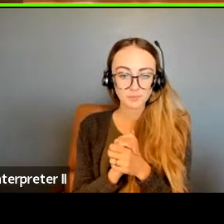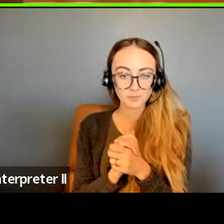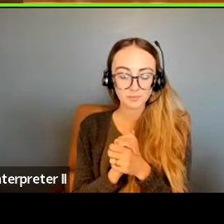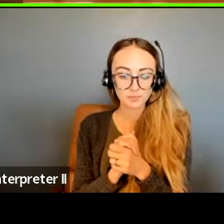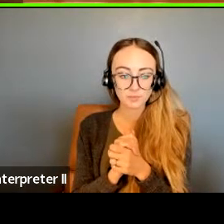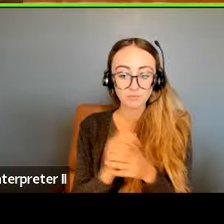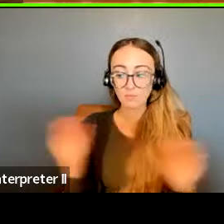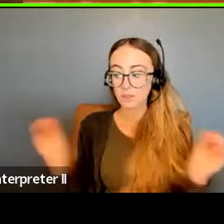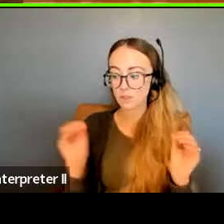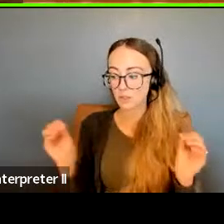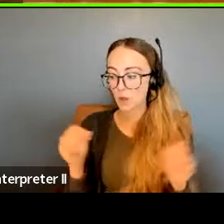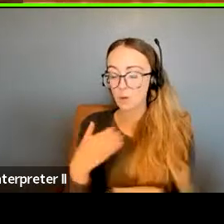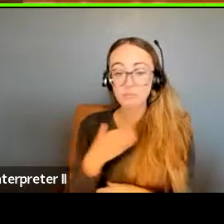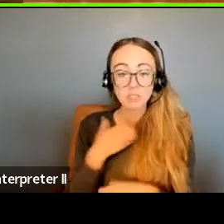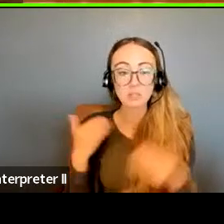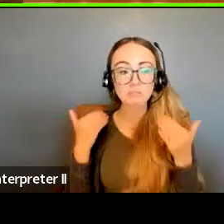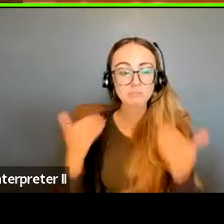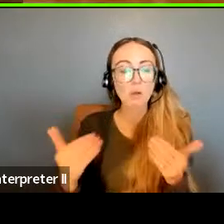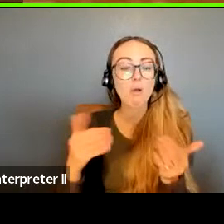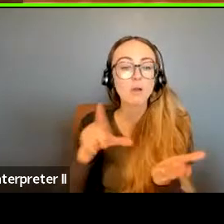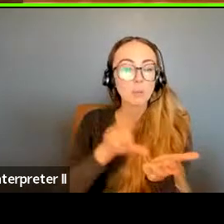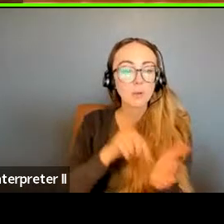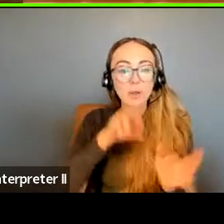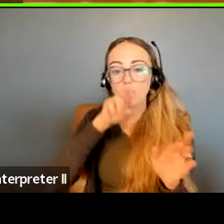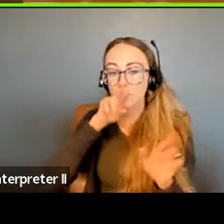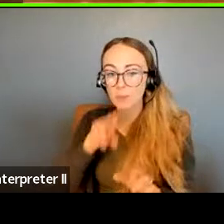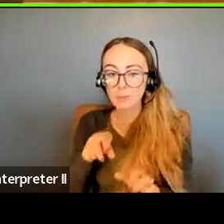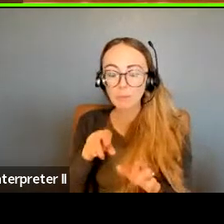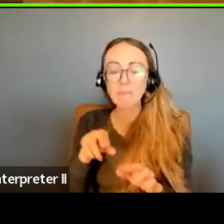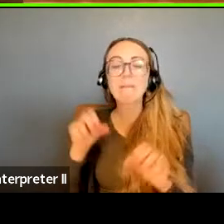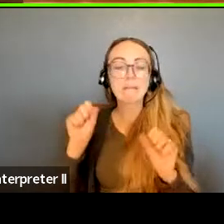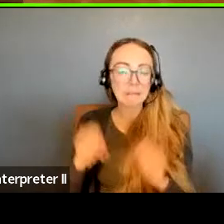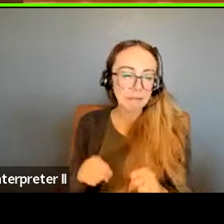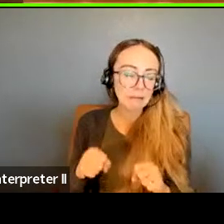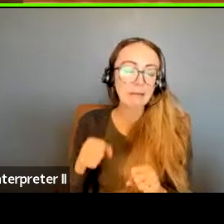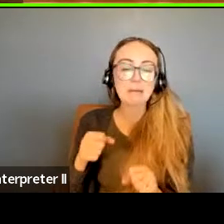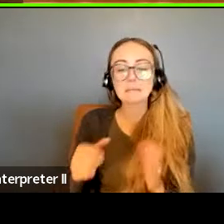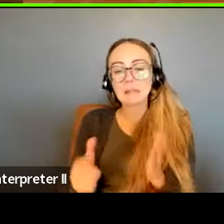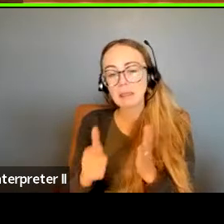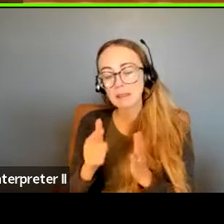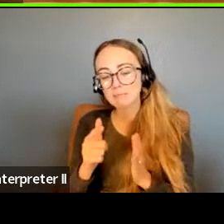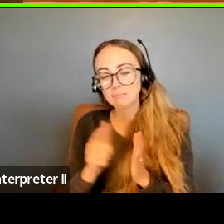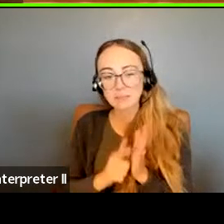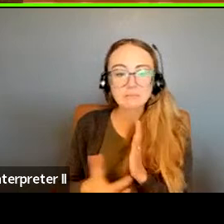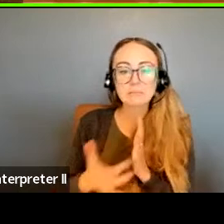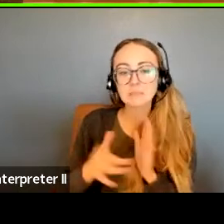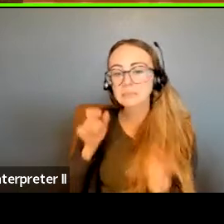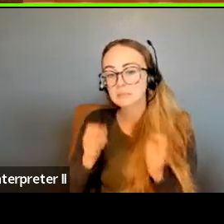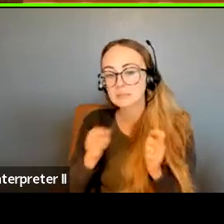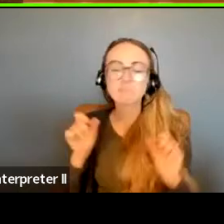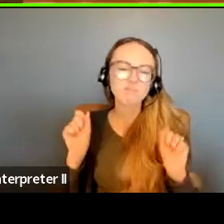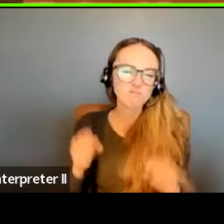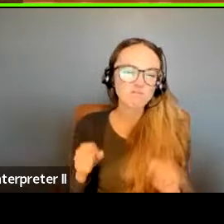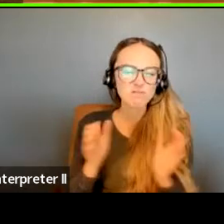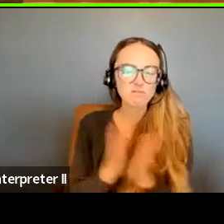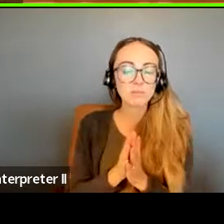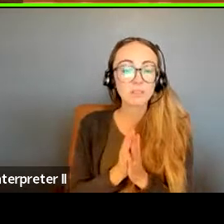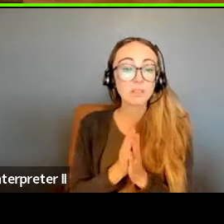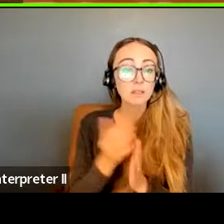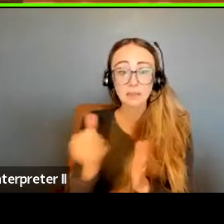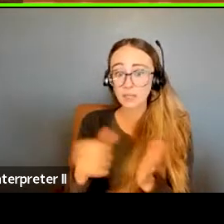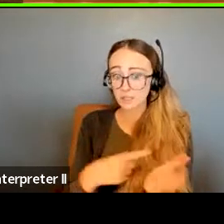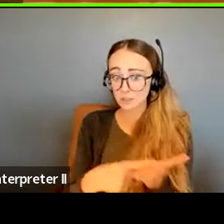legislation. If there's no objection, I move both the print and report with leave for staff to make technical, conforming, and editorial changes. Is there